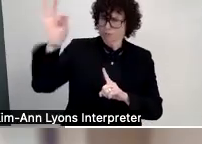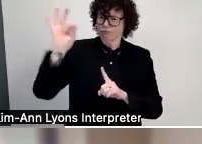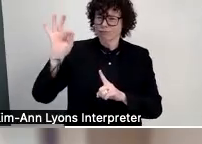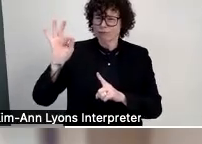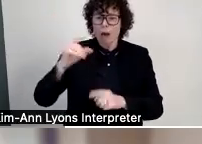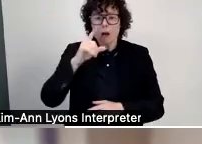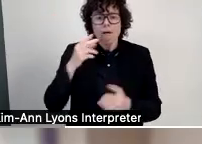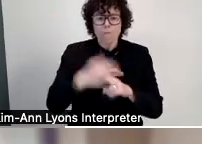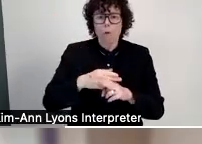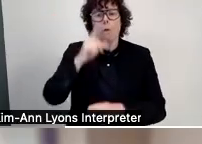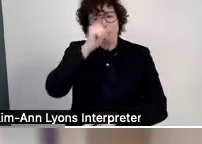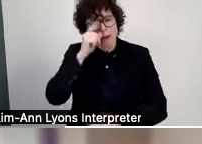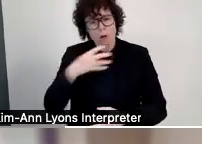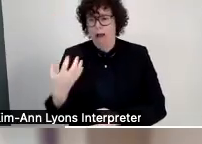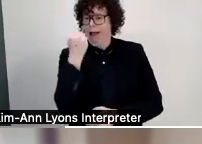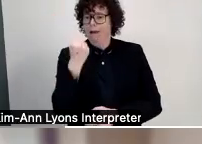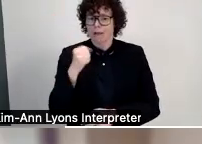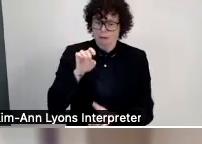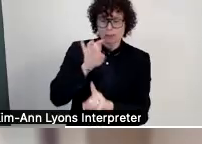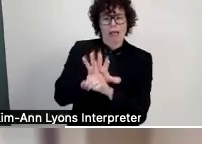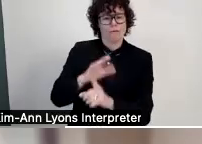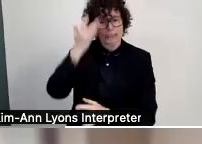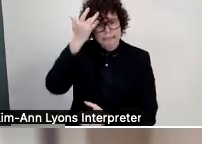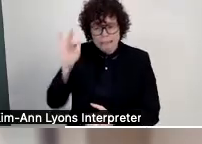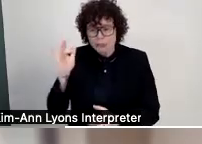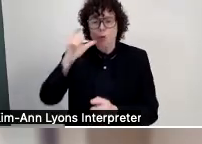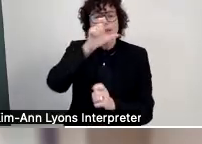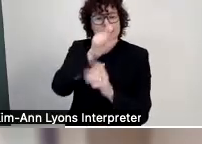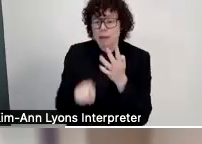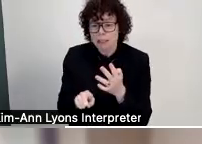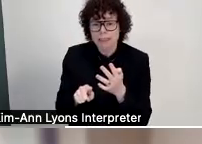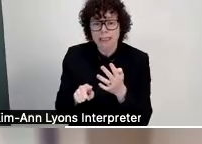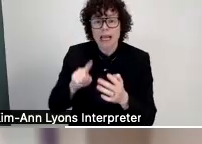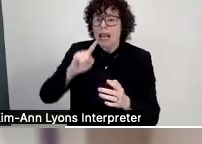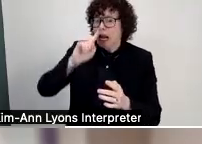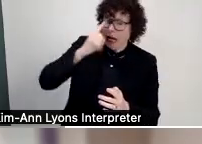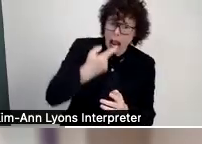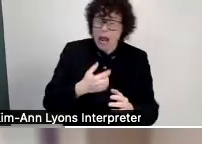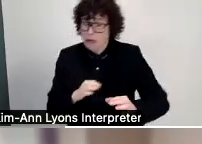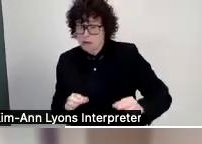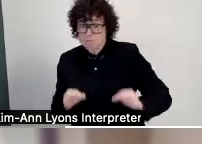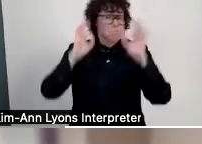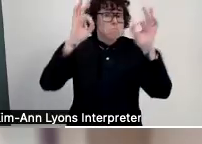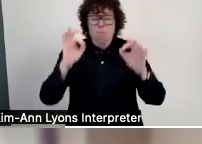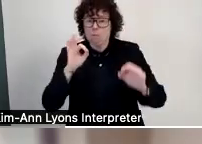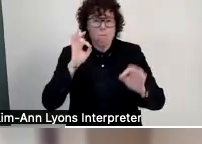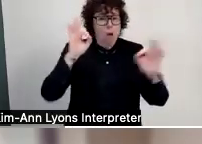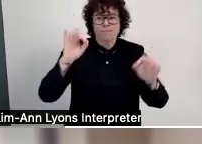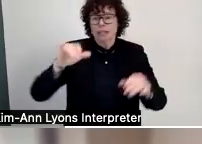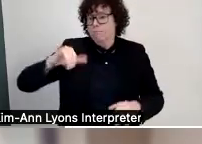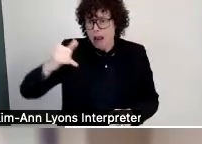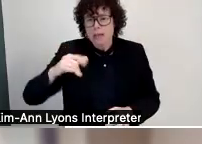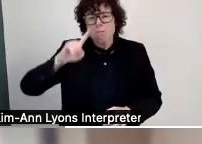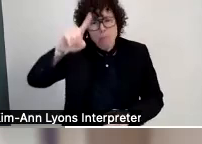intellectual disabilities minimised and, if possible, eliminated. But it's really difficult to be able to do that without having the practical skills and